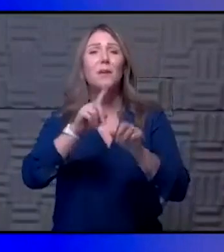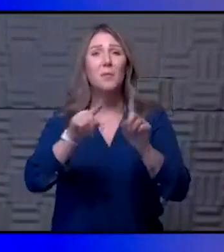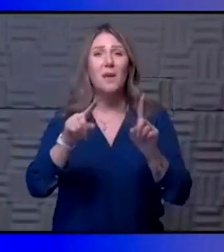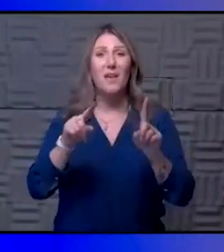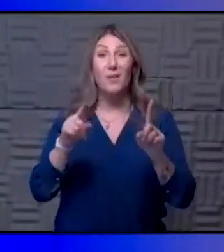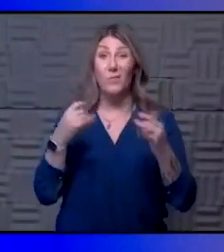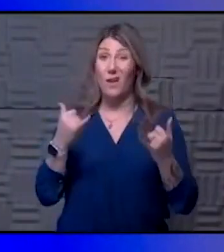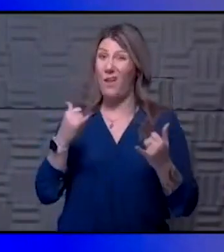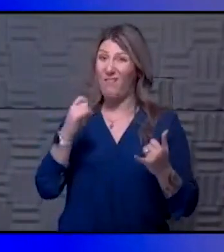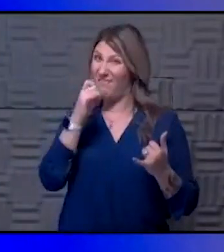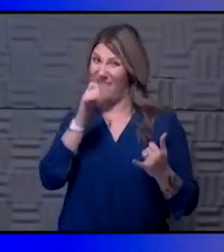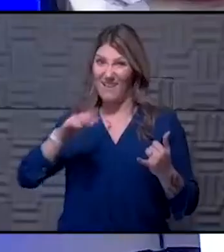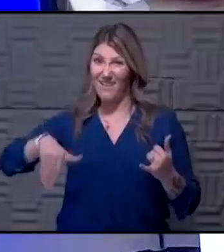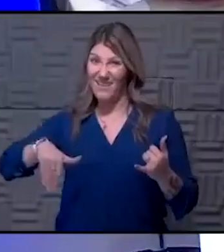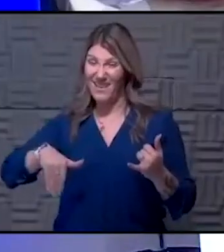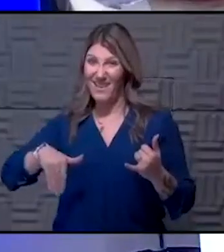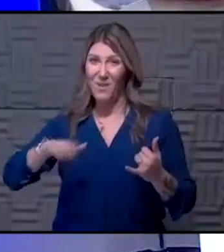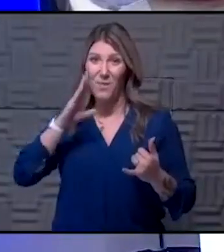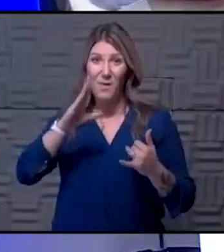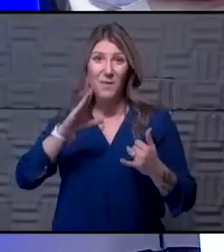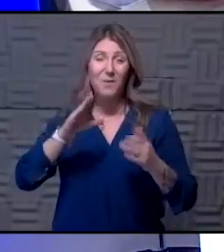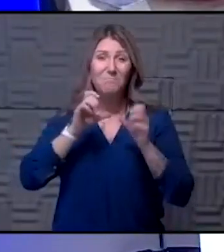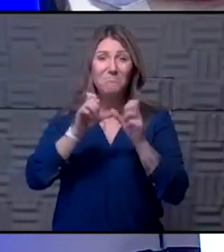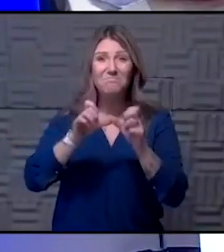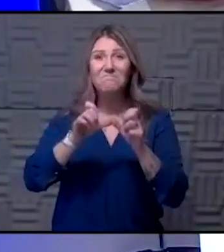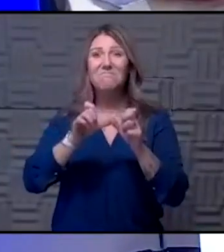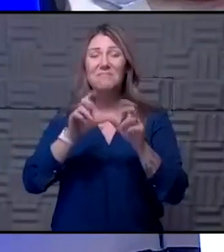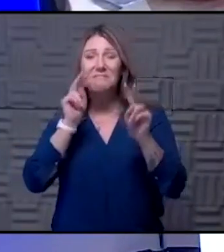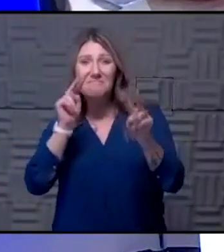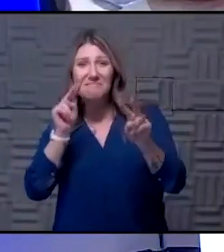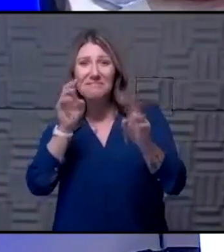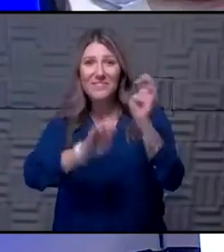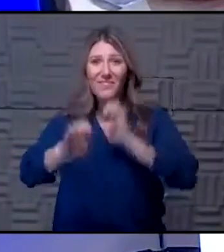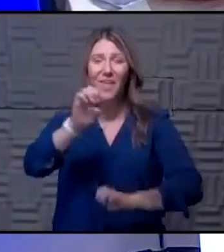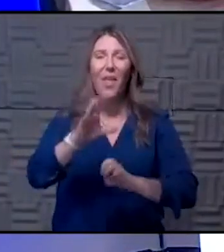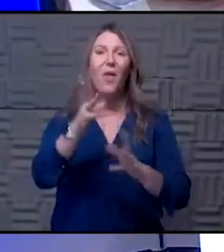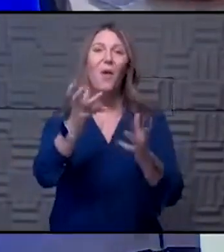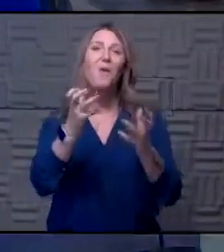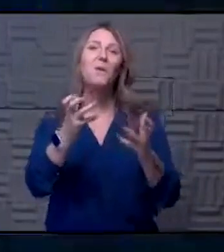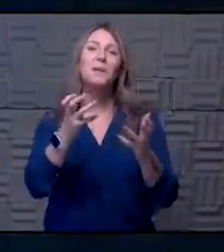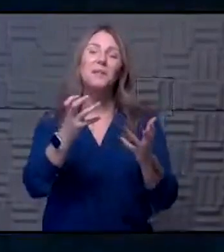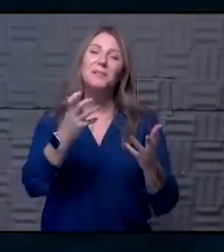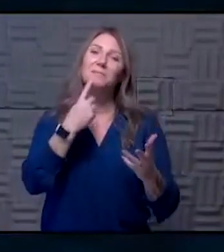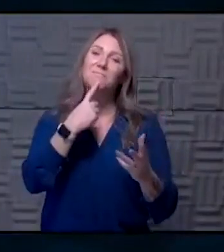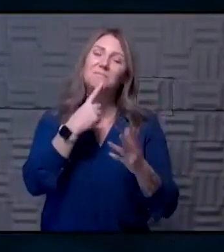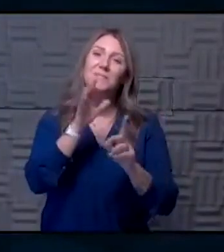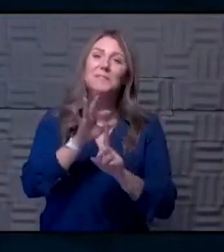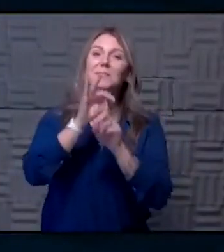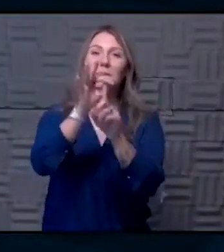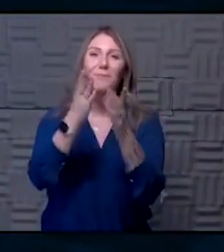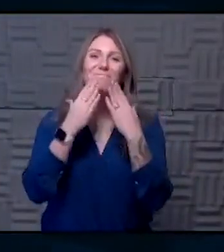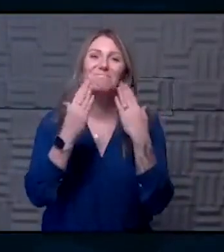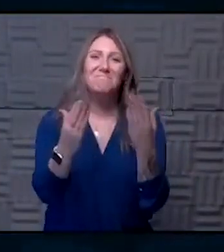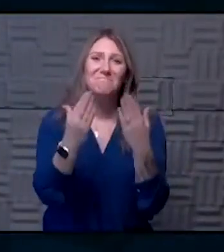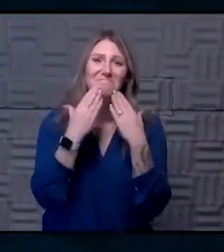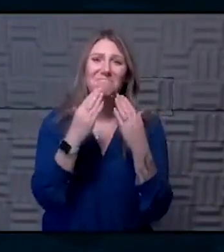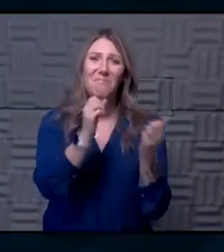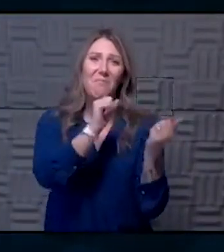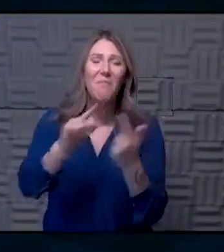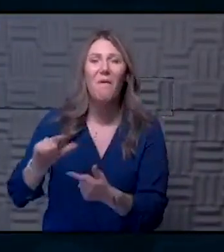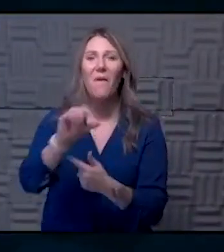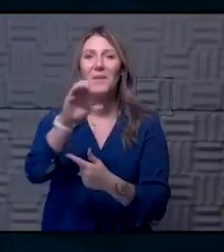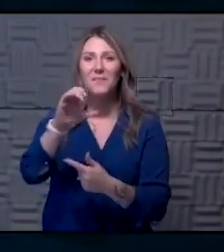continue to evaluate that. I want to say a special shout out to each of these chief medical officers and all whom are on